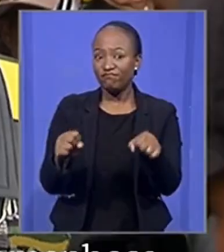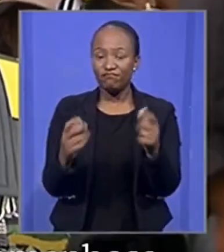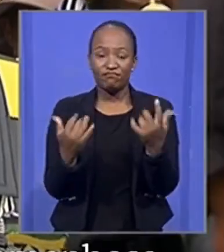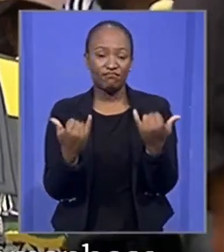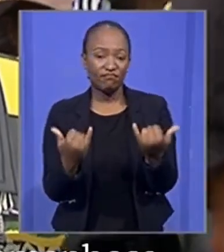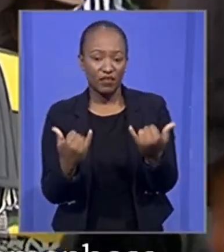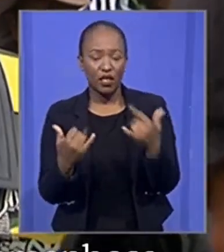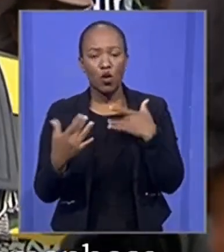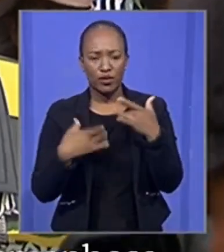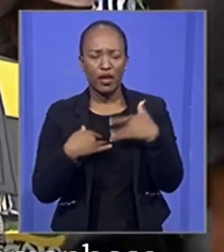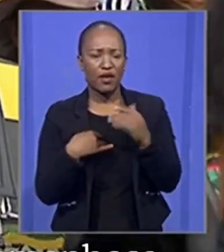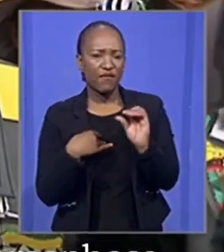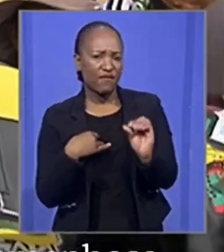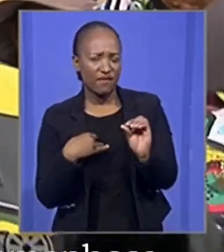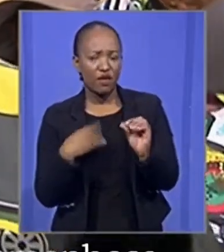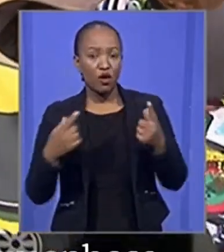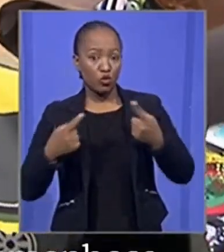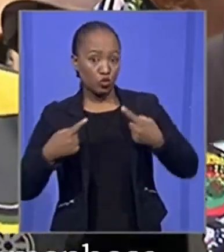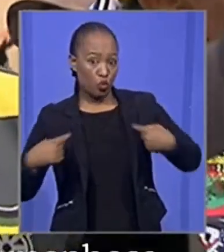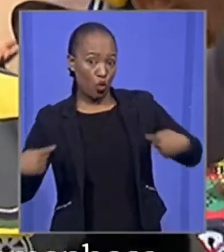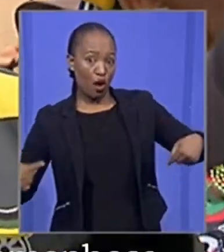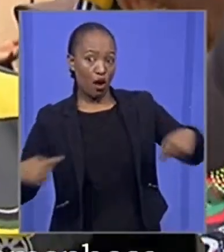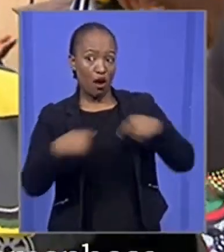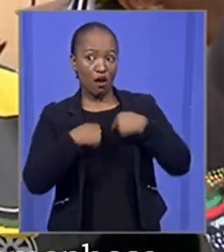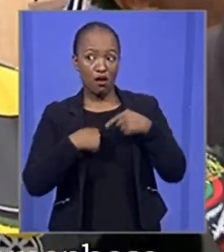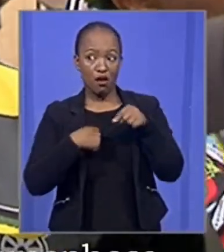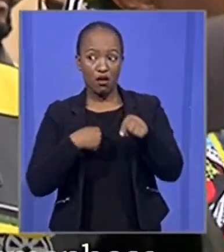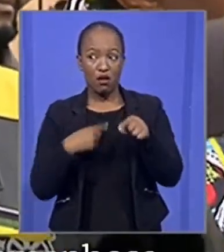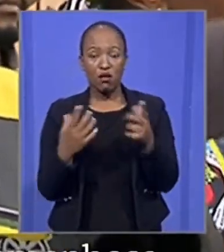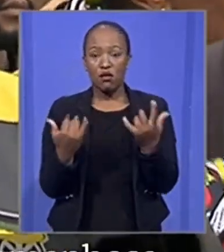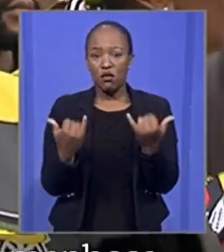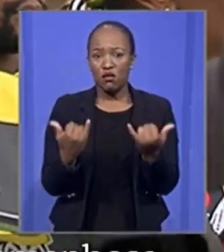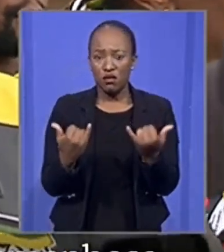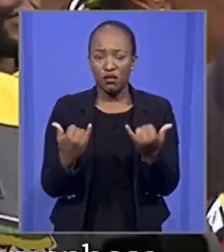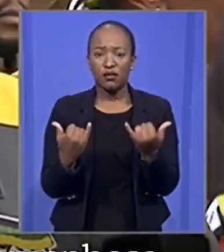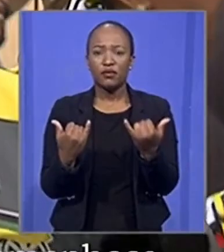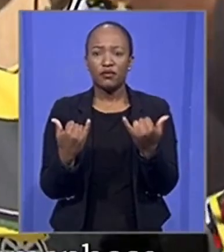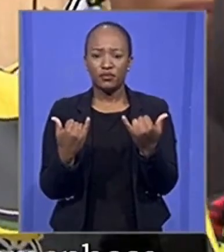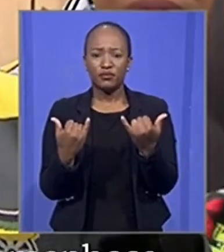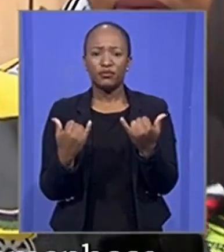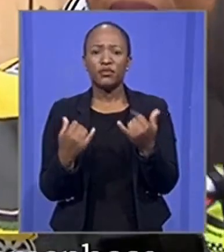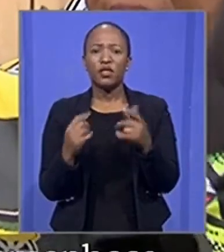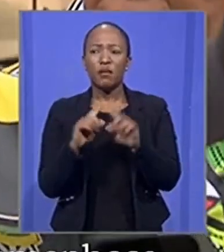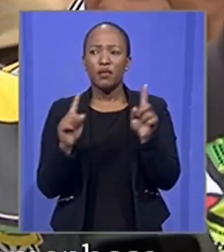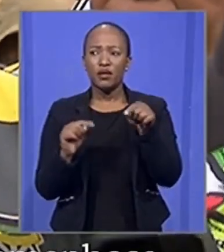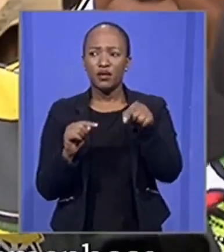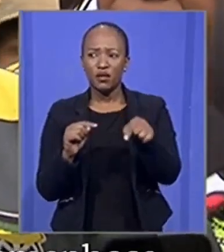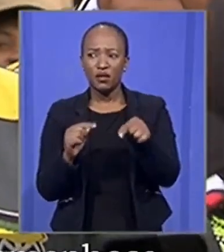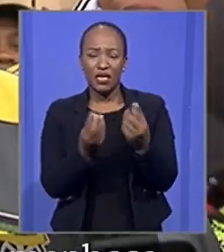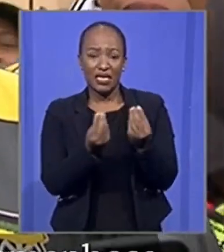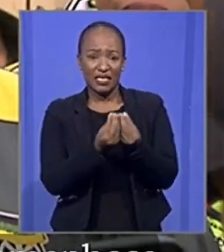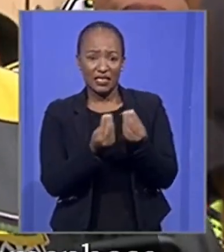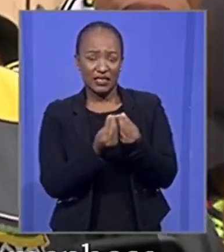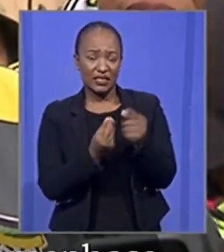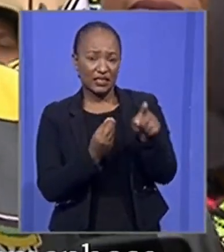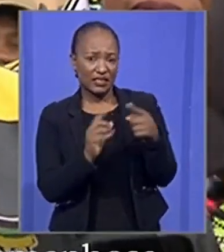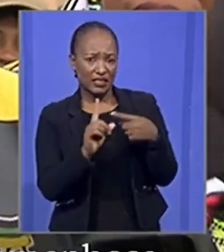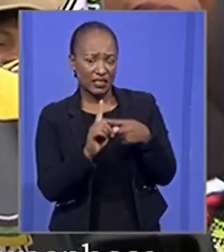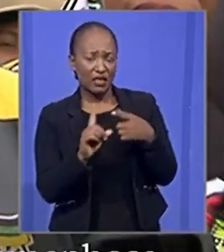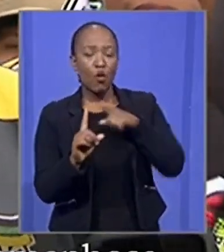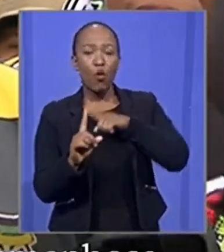is a concern to us and in government as well. But these things happen when the